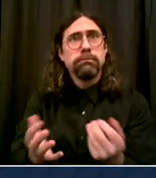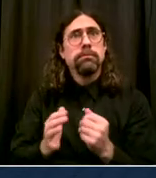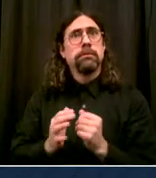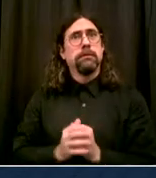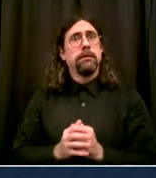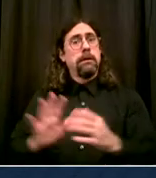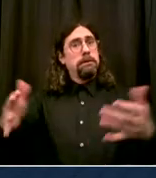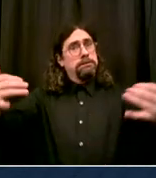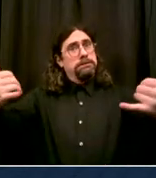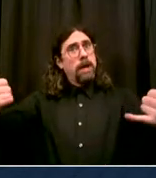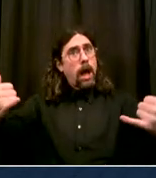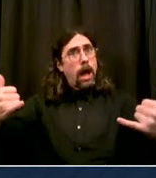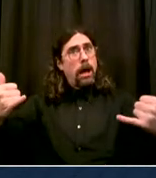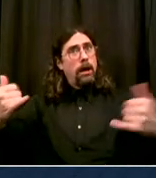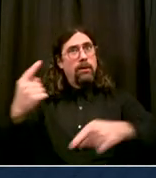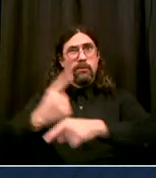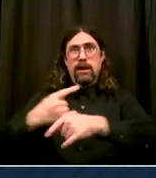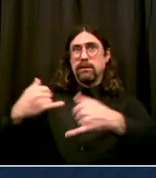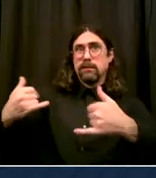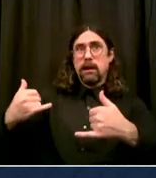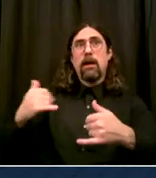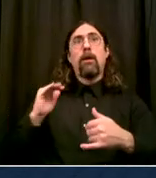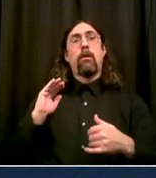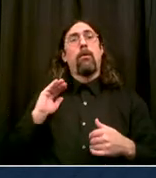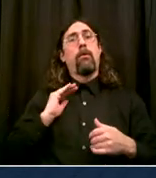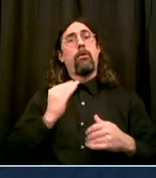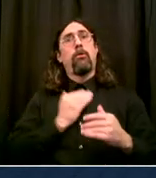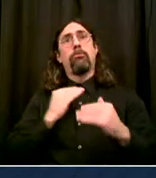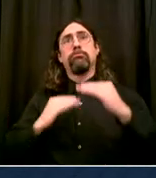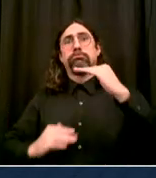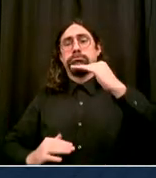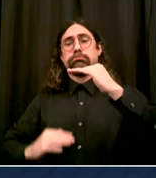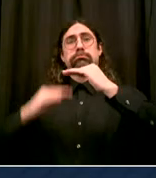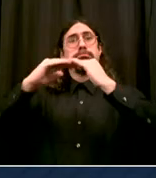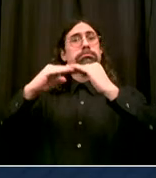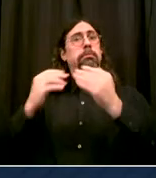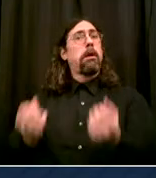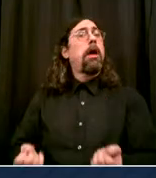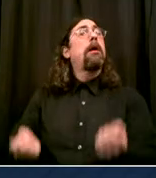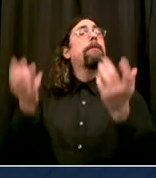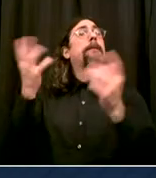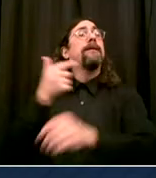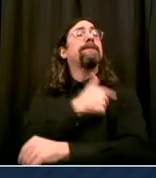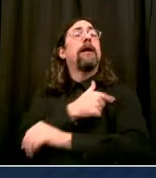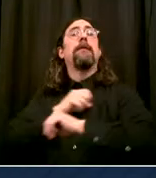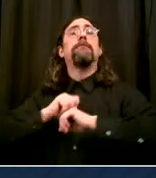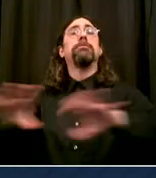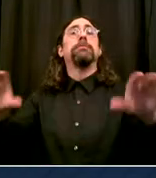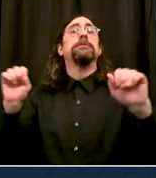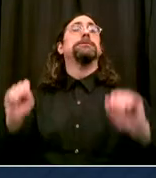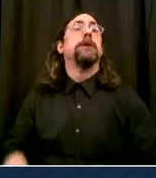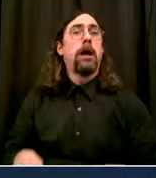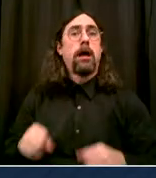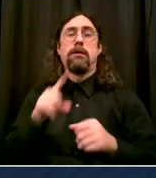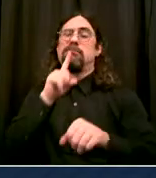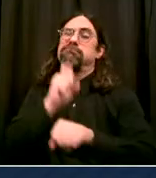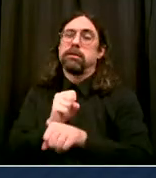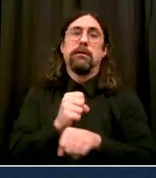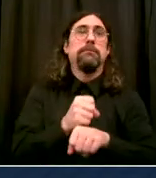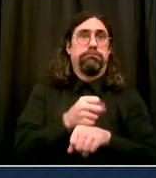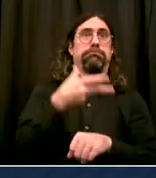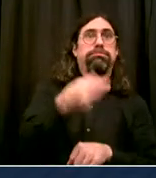hospitals' system largely. What we're going to be doing over the course of January is actually doubling that